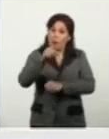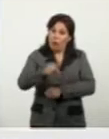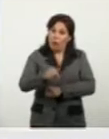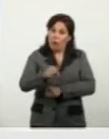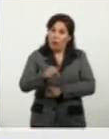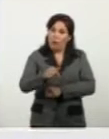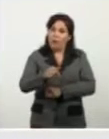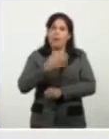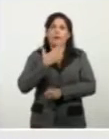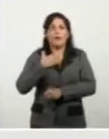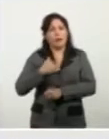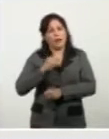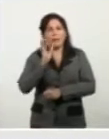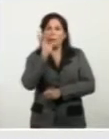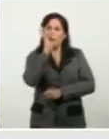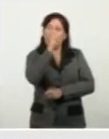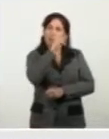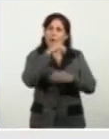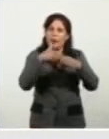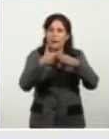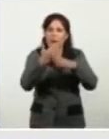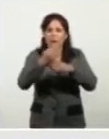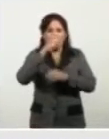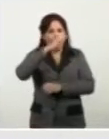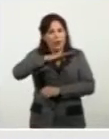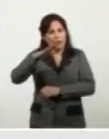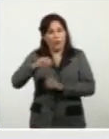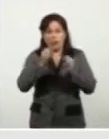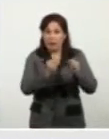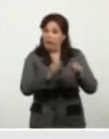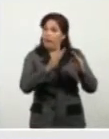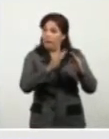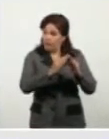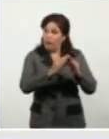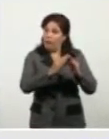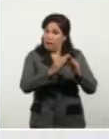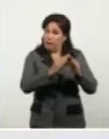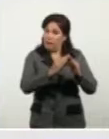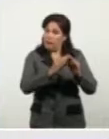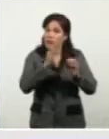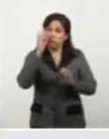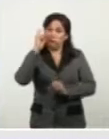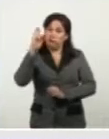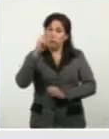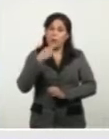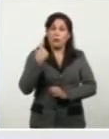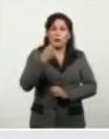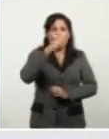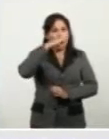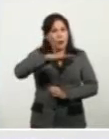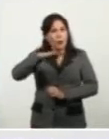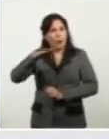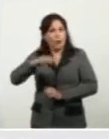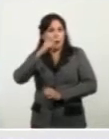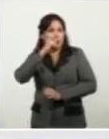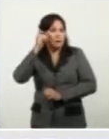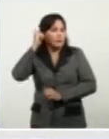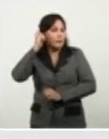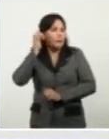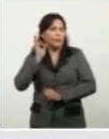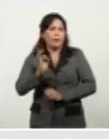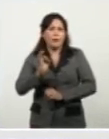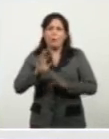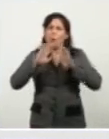We begin by wishing a nice day at home, a nice day to all the children in